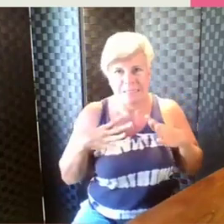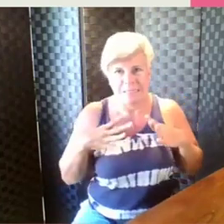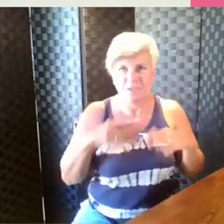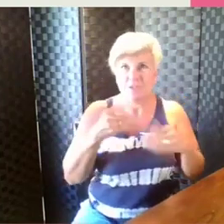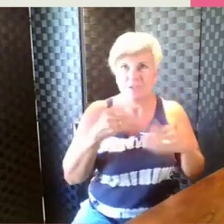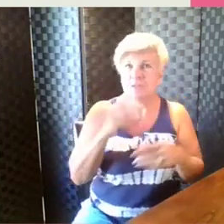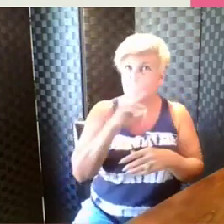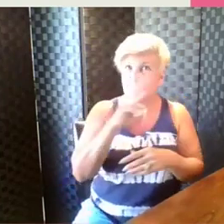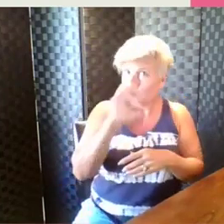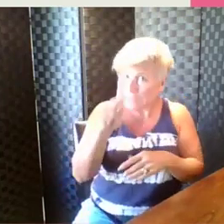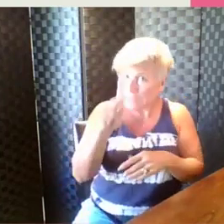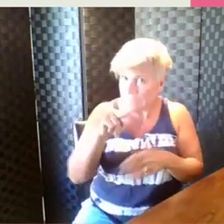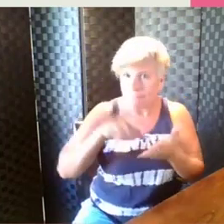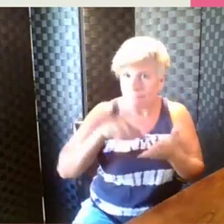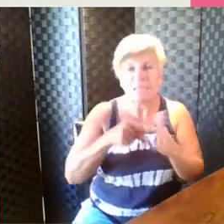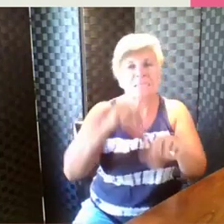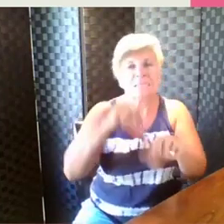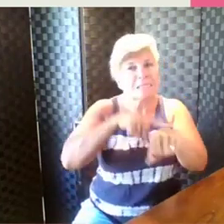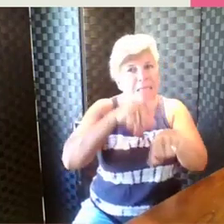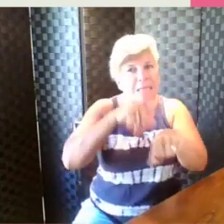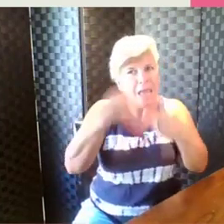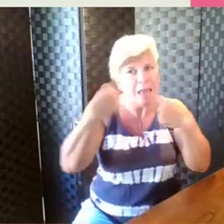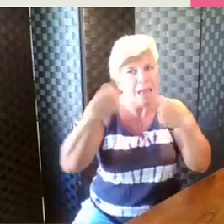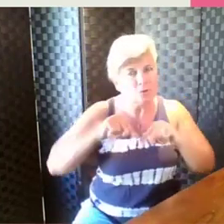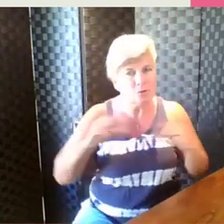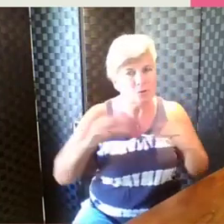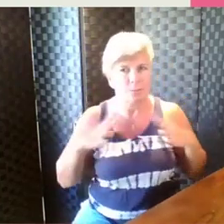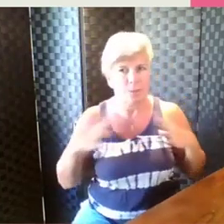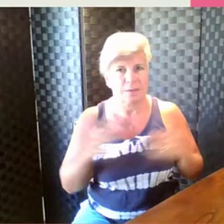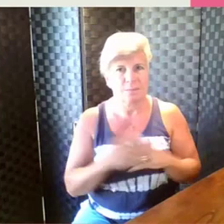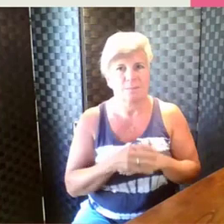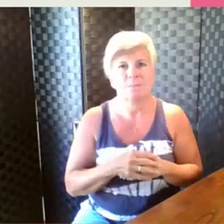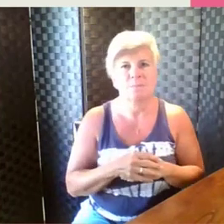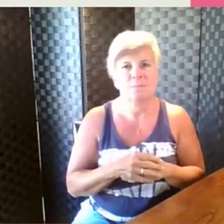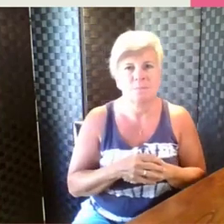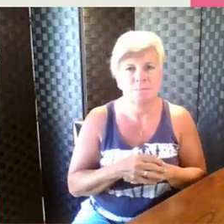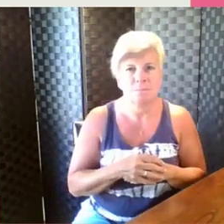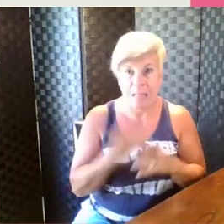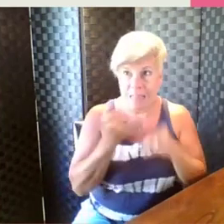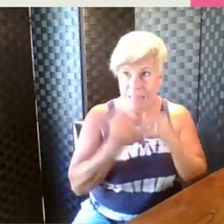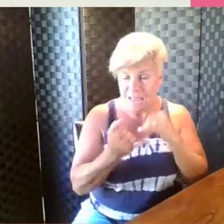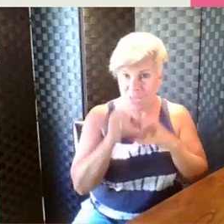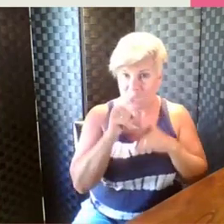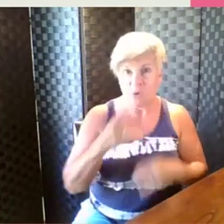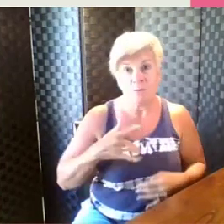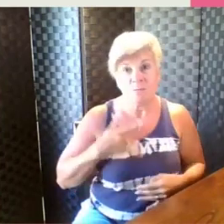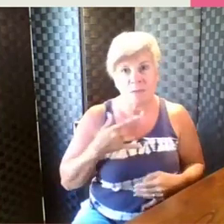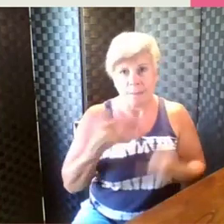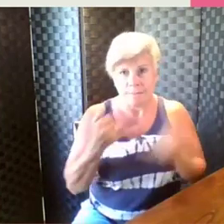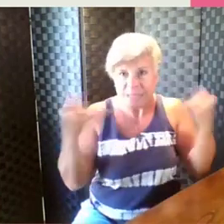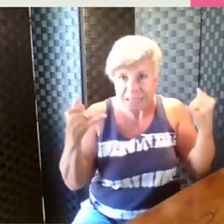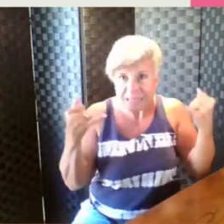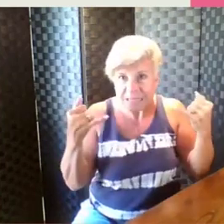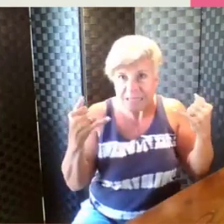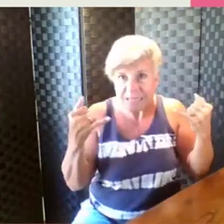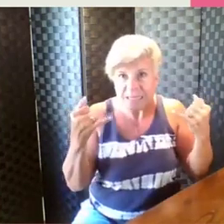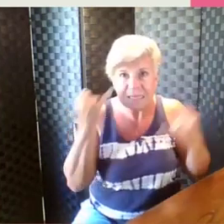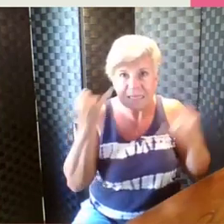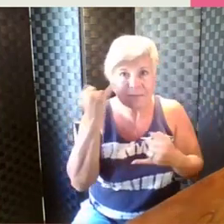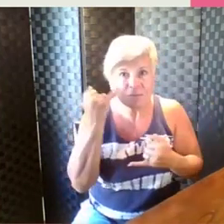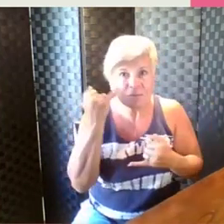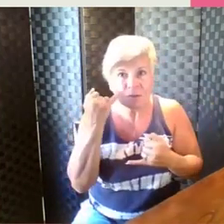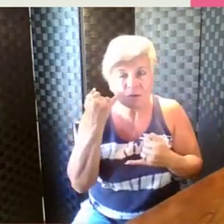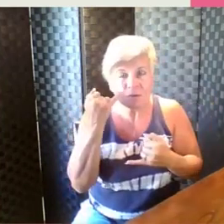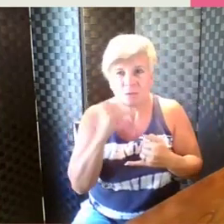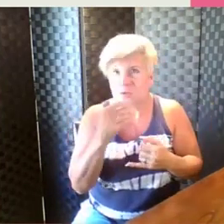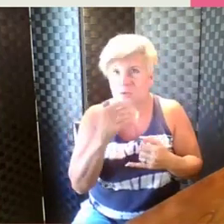and that time of week of our break. And the last one, you will feel weak if you